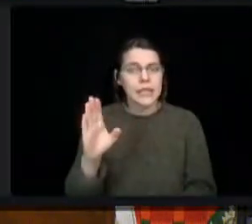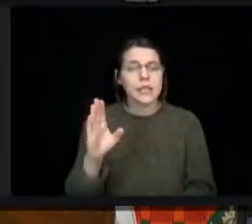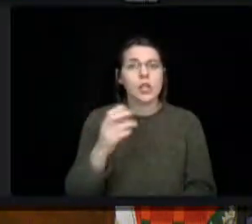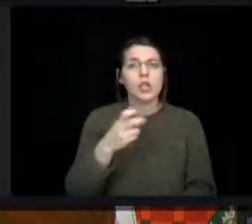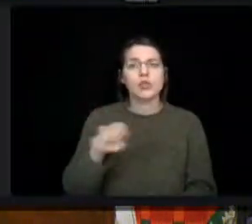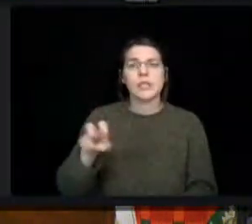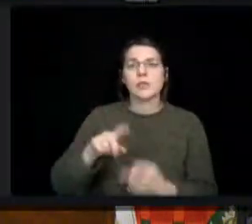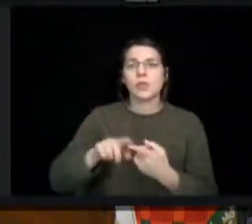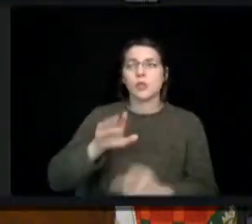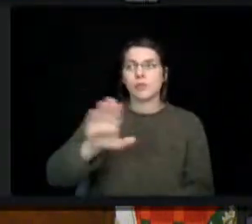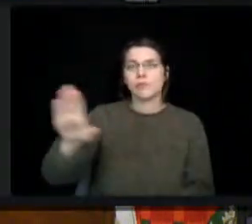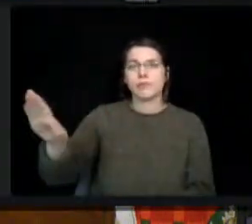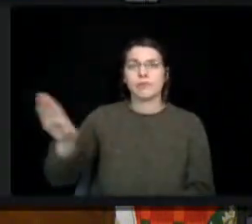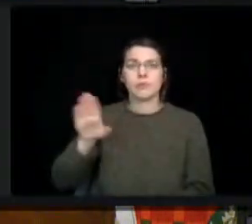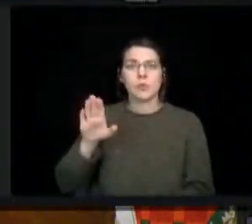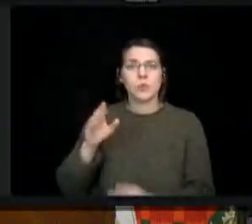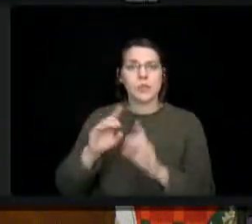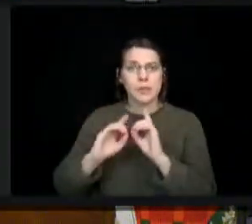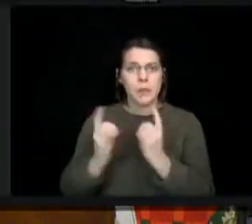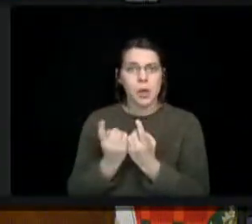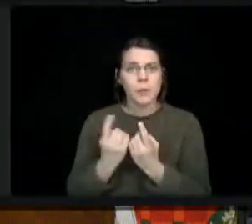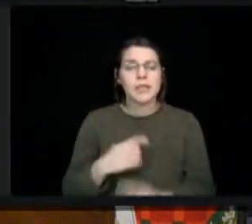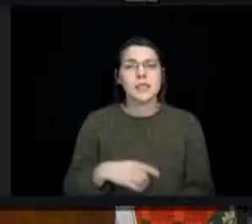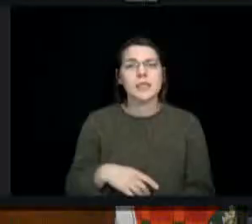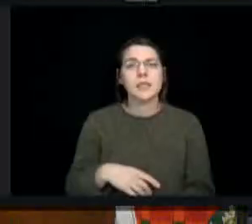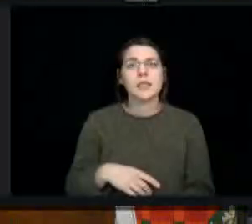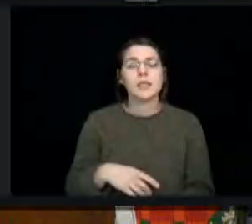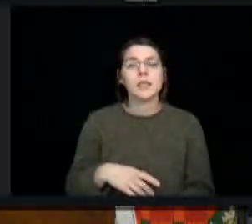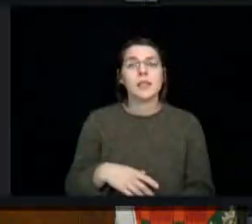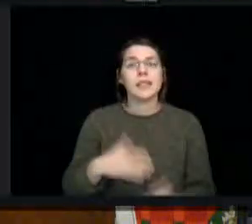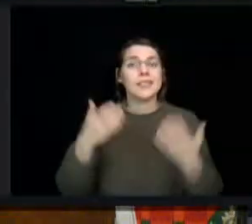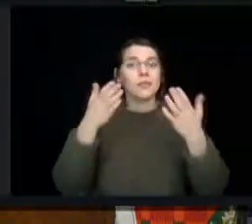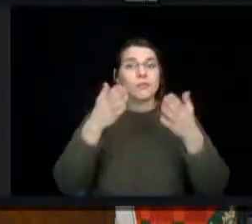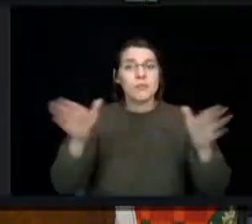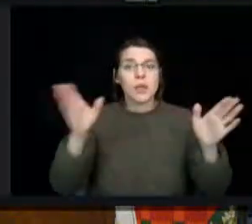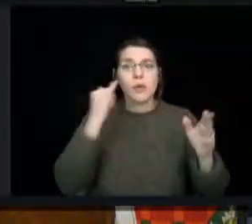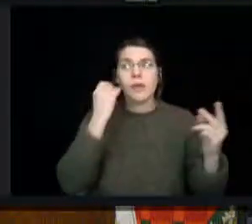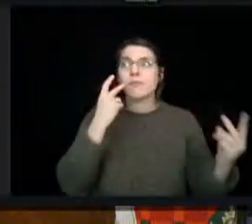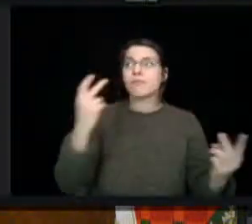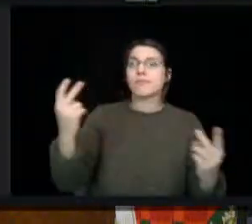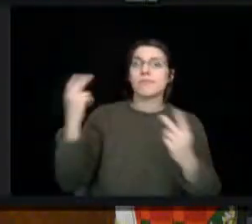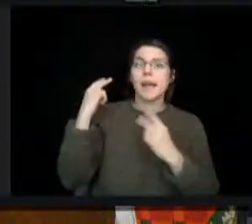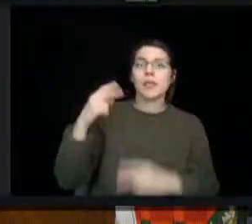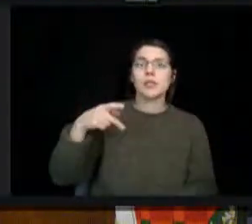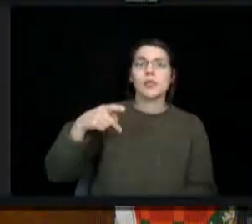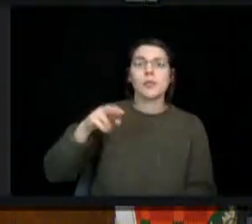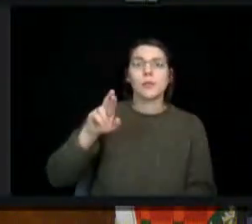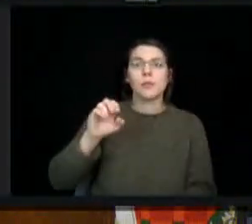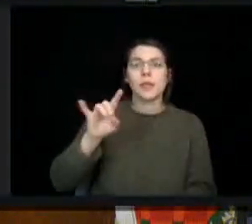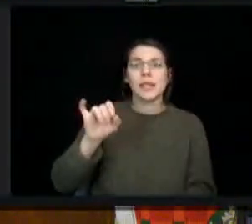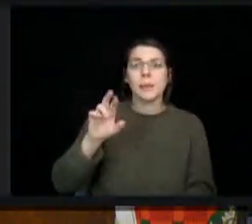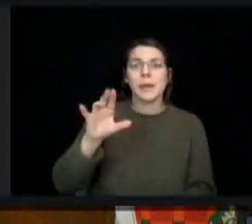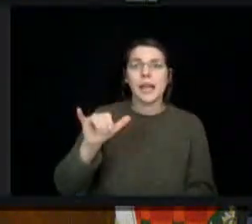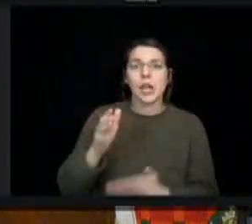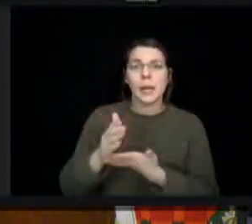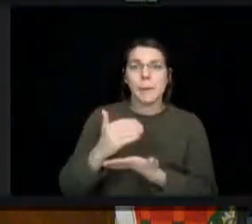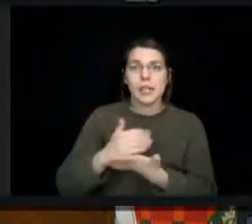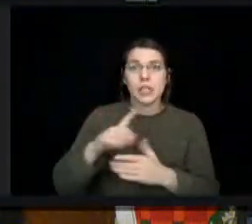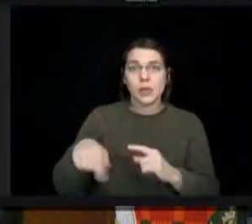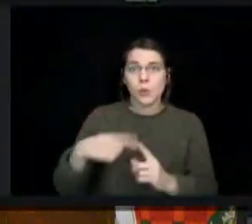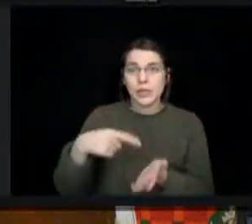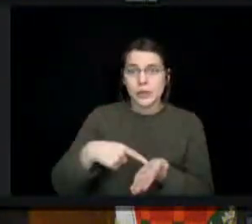departments. I've said it broadly, if we look back to when the preliminary budget is due, at that